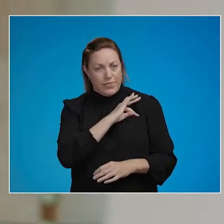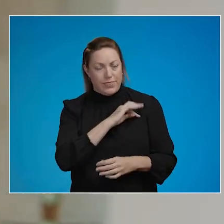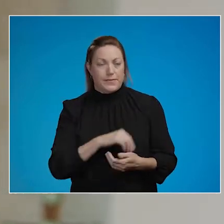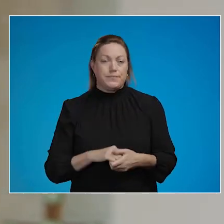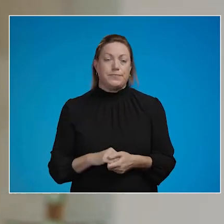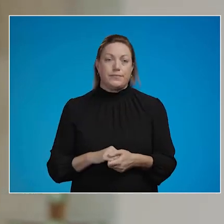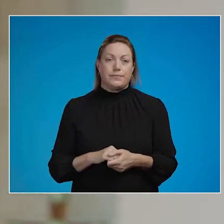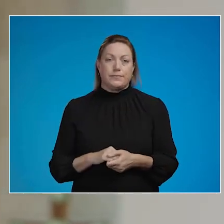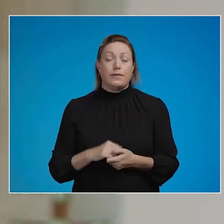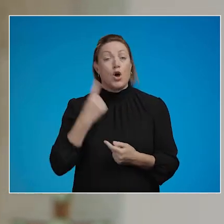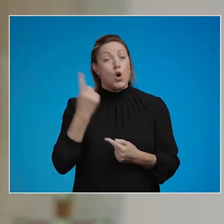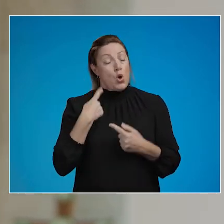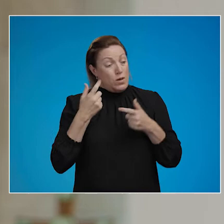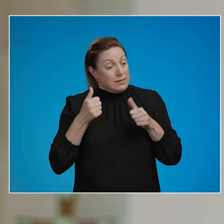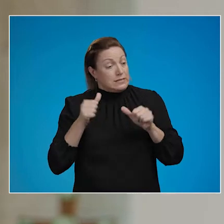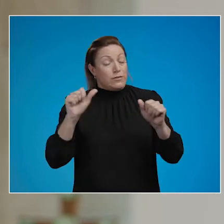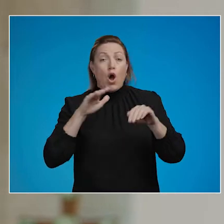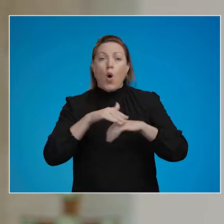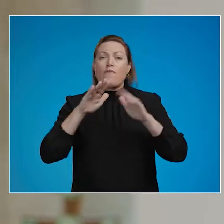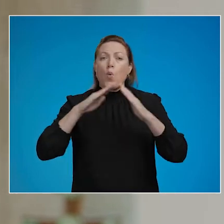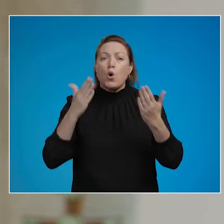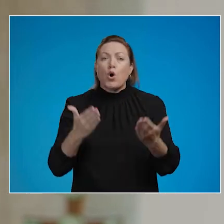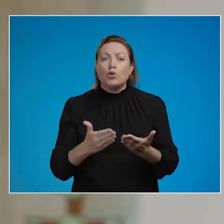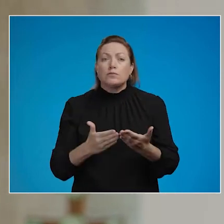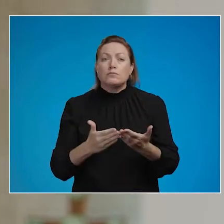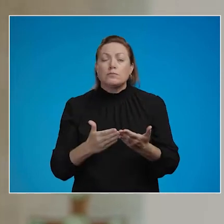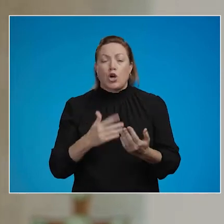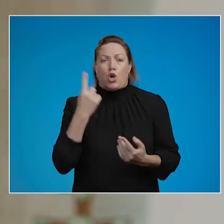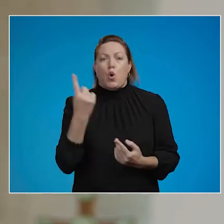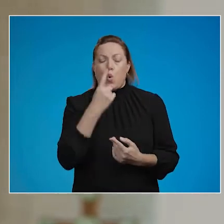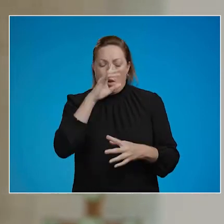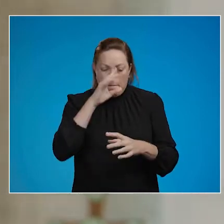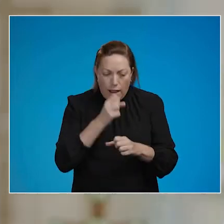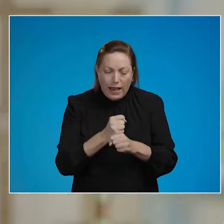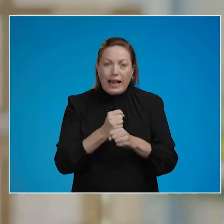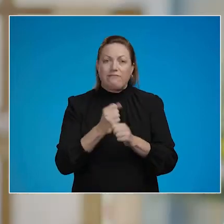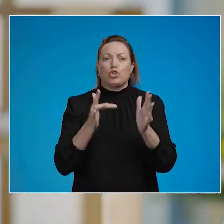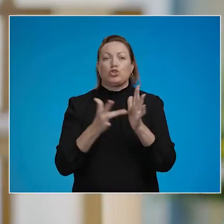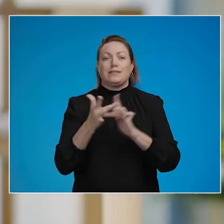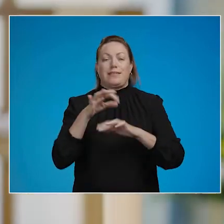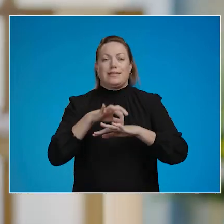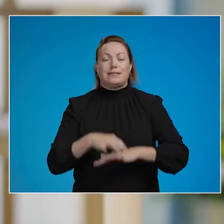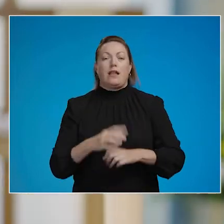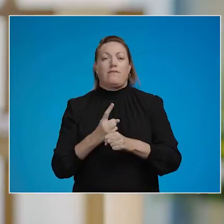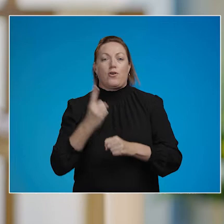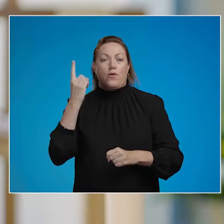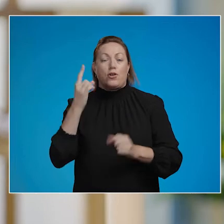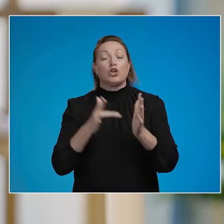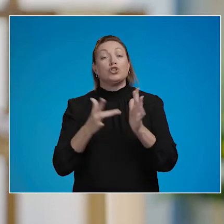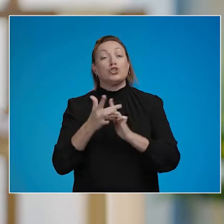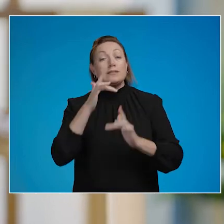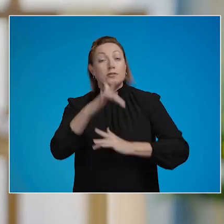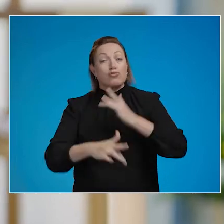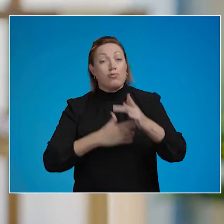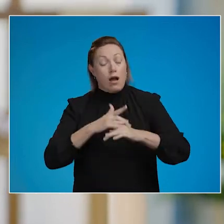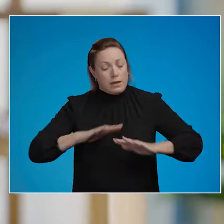Who can overcome the world? Only the man who believes that Jesus is the Son of God. Jesus Christ, who